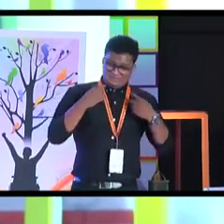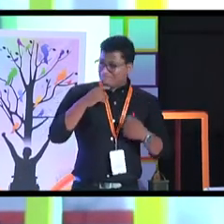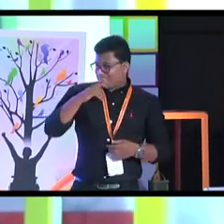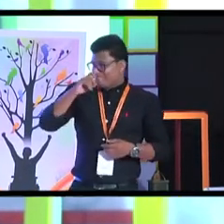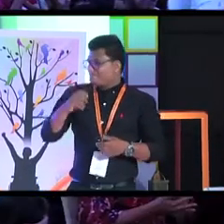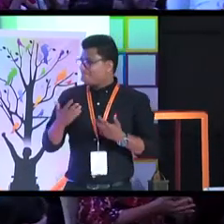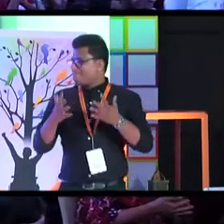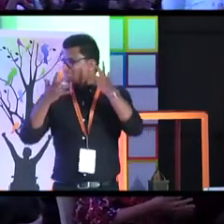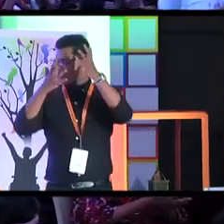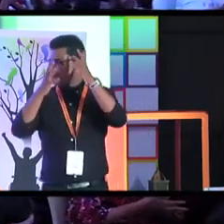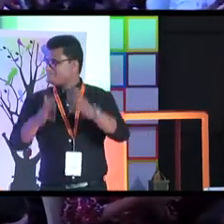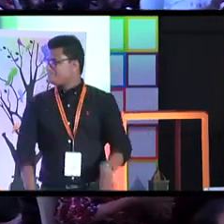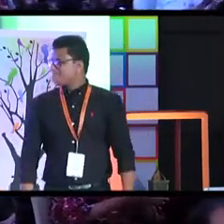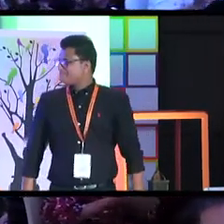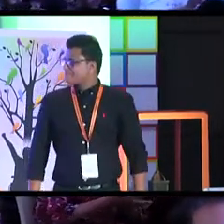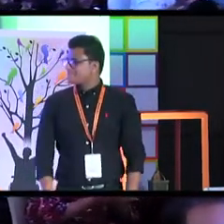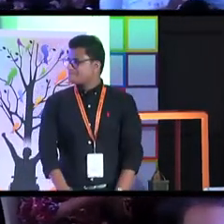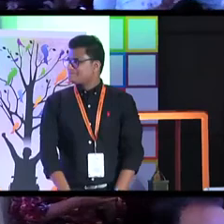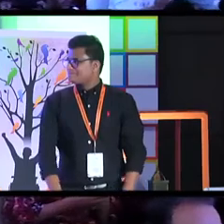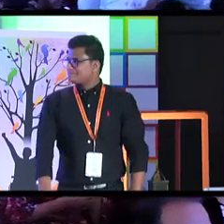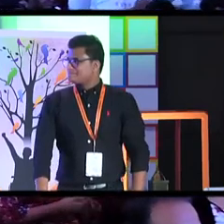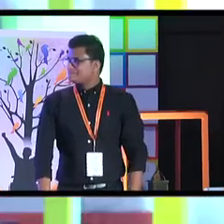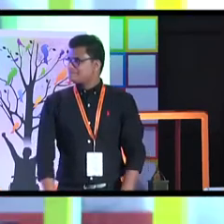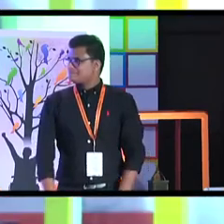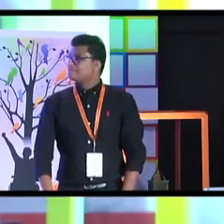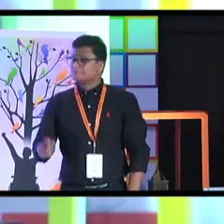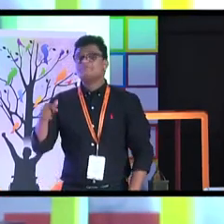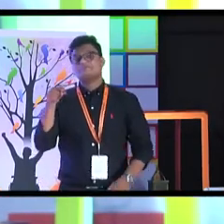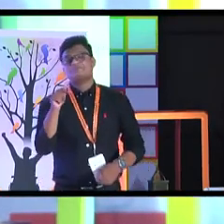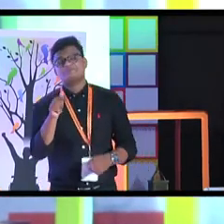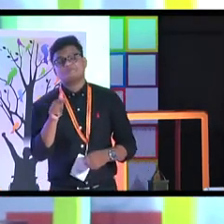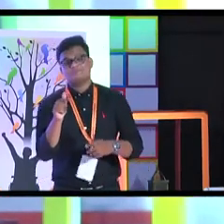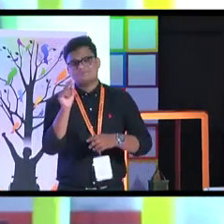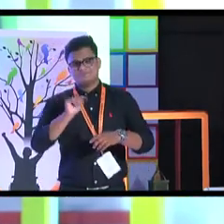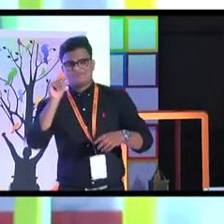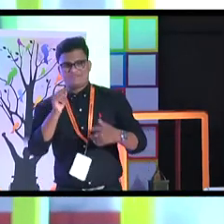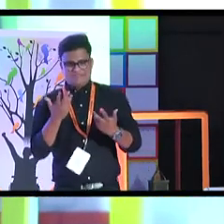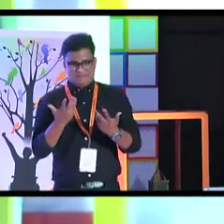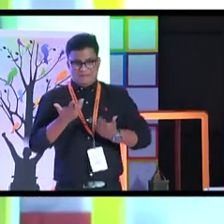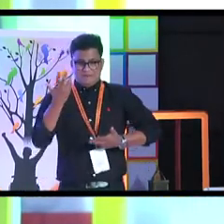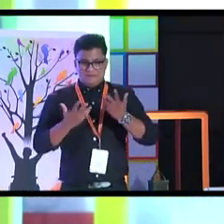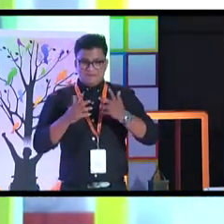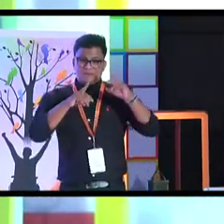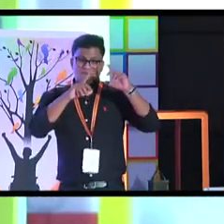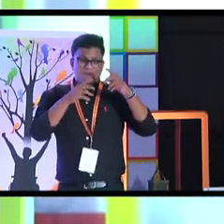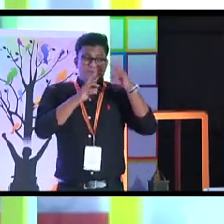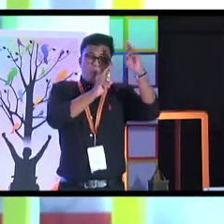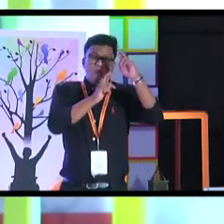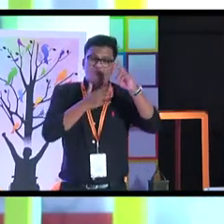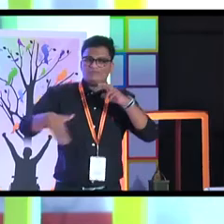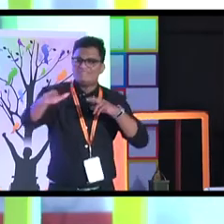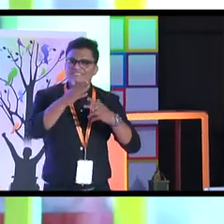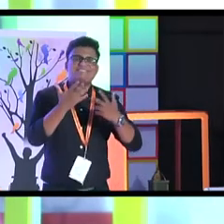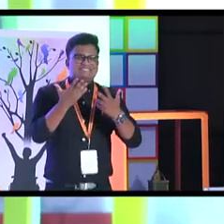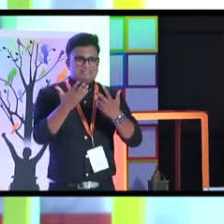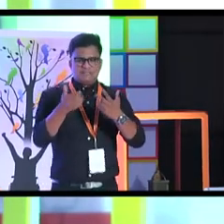thank you. So this is what we are looking at, and we hope that you will see our sample work here.